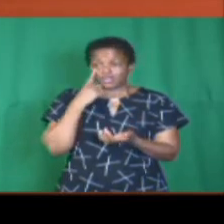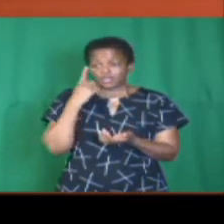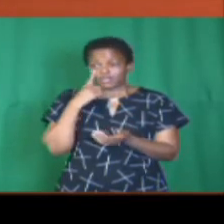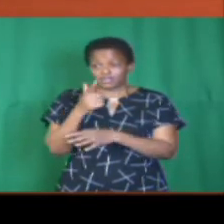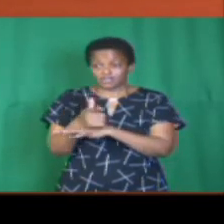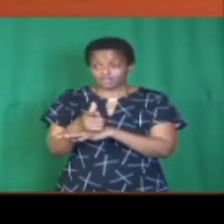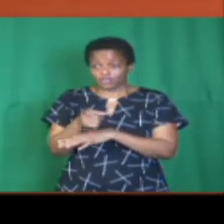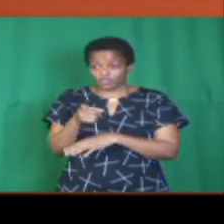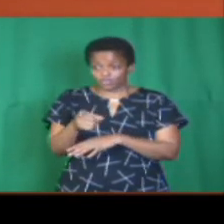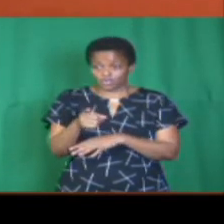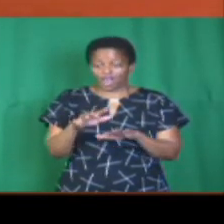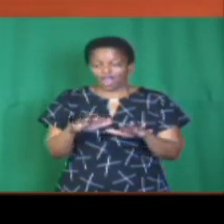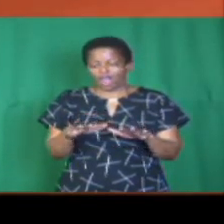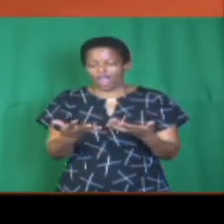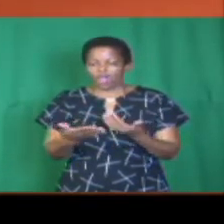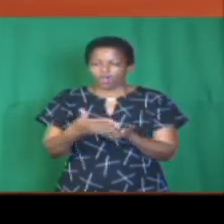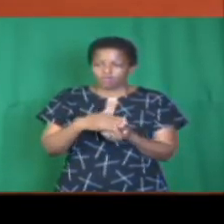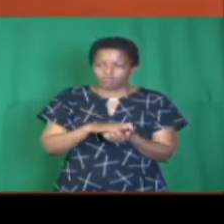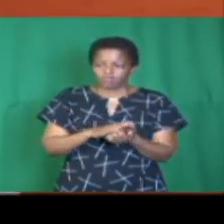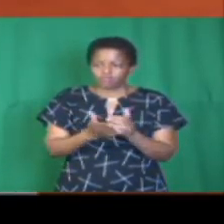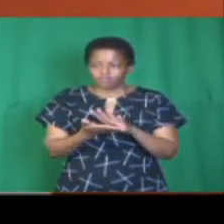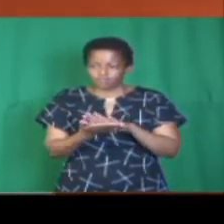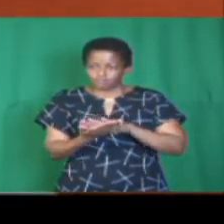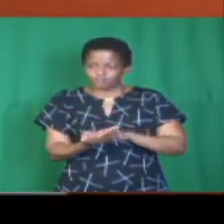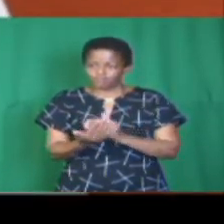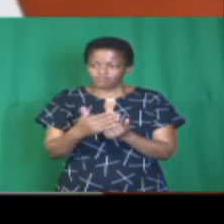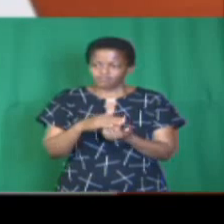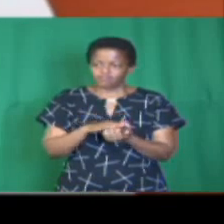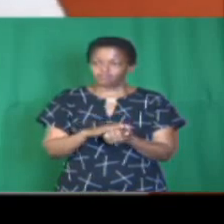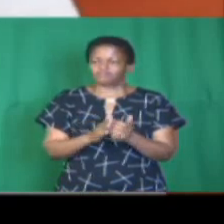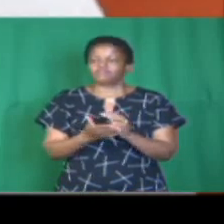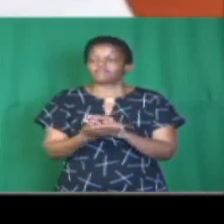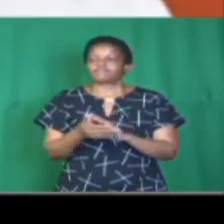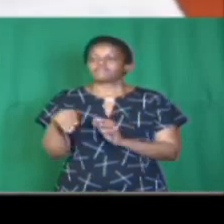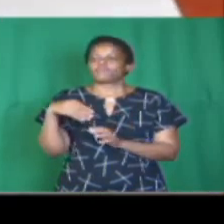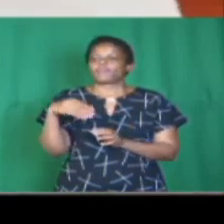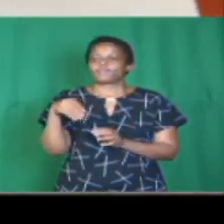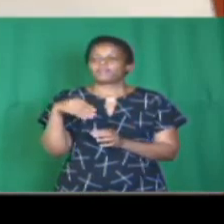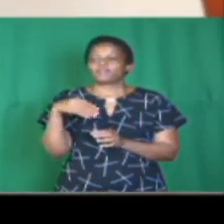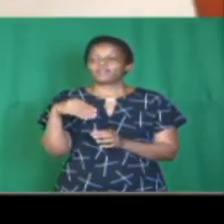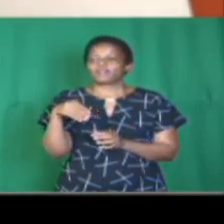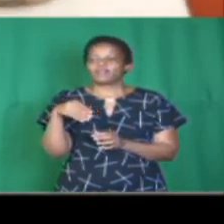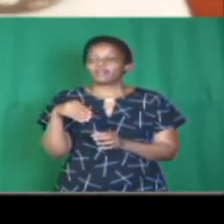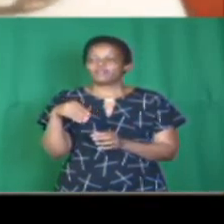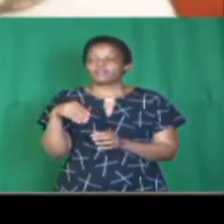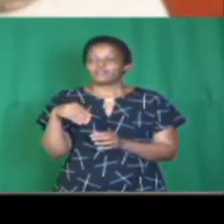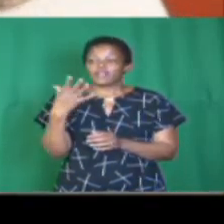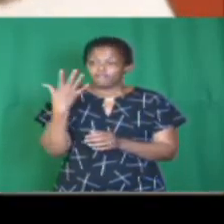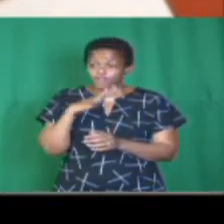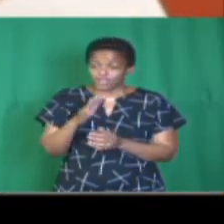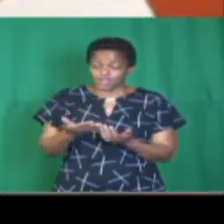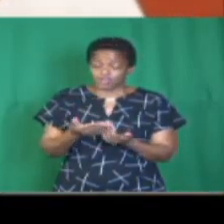filter paper. Yes, we are now folding the filter paper. So dear learners, the filter